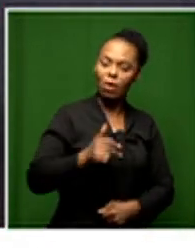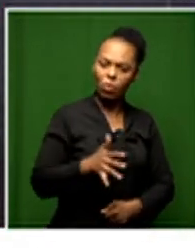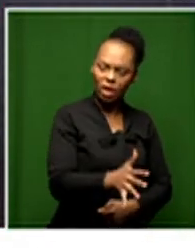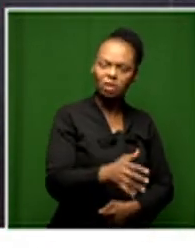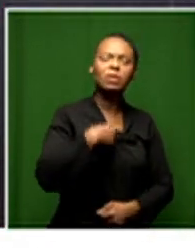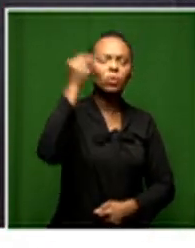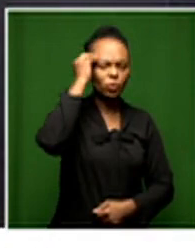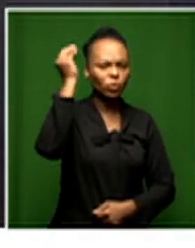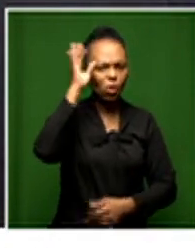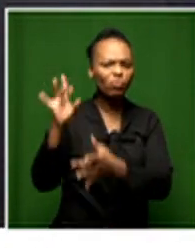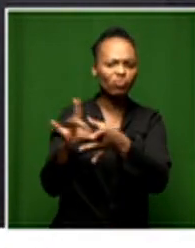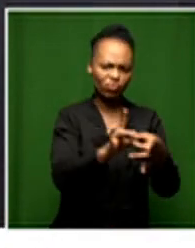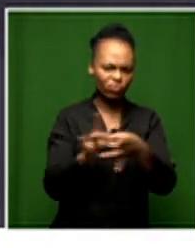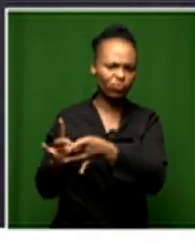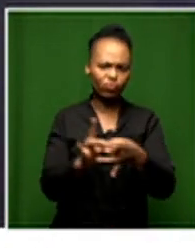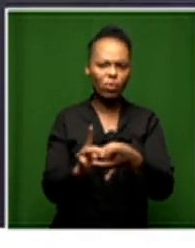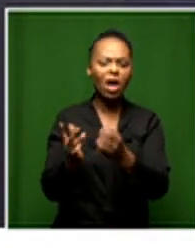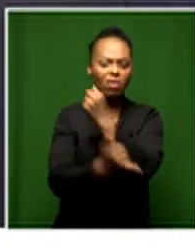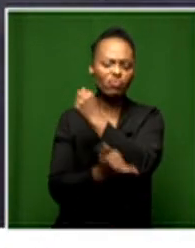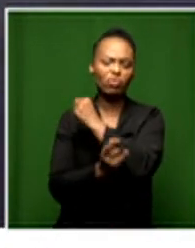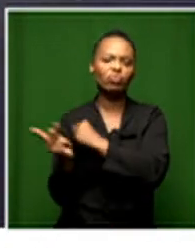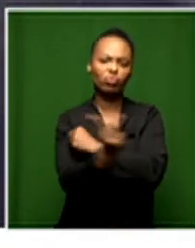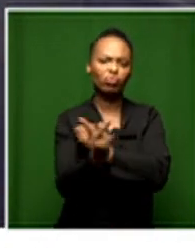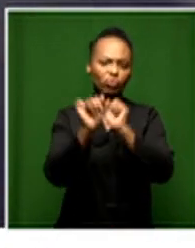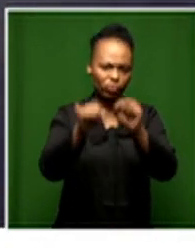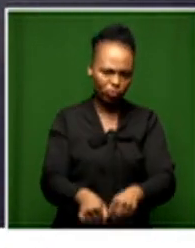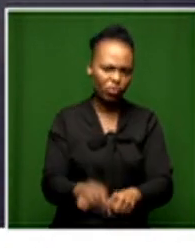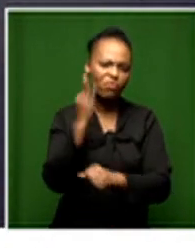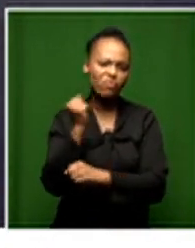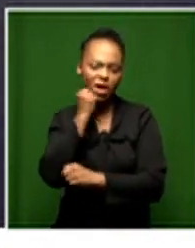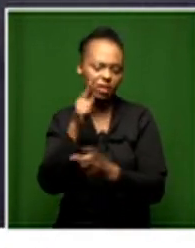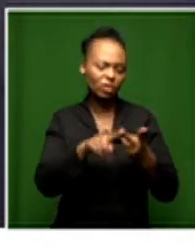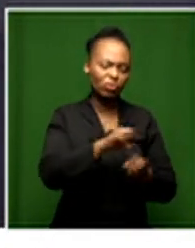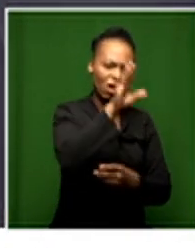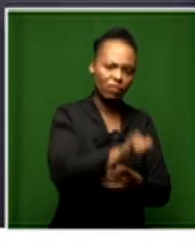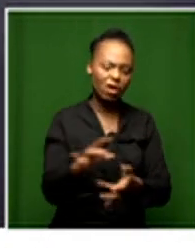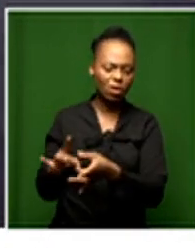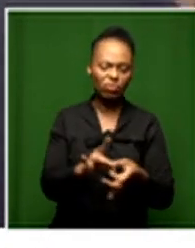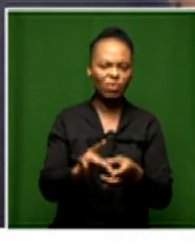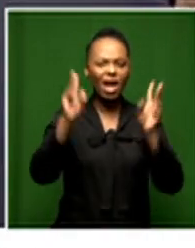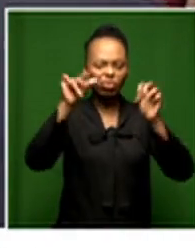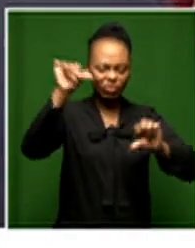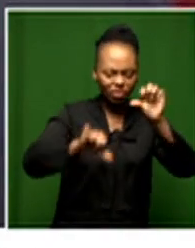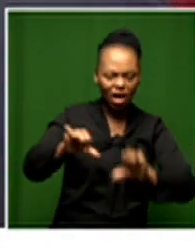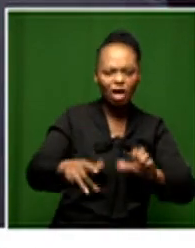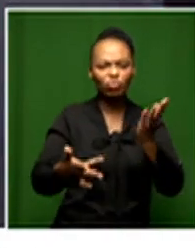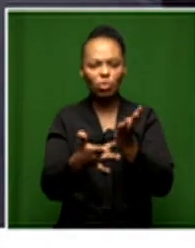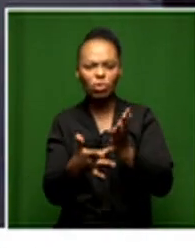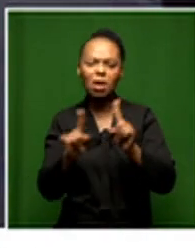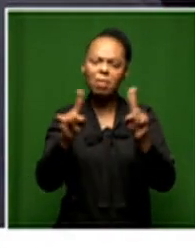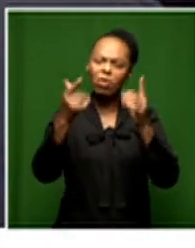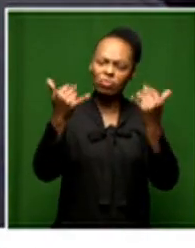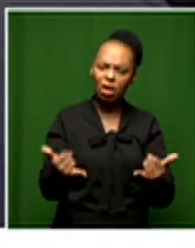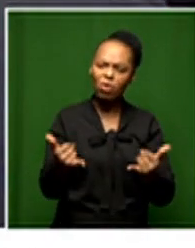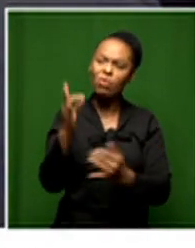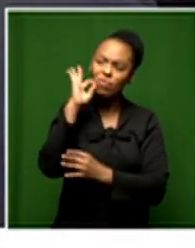there's a long-standing relationship between the French and South Africa when it comes to science, innovation and technology. But how exactly